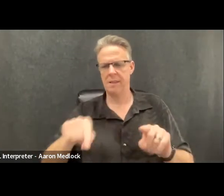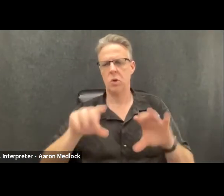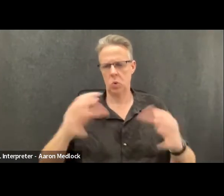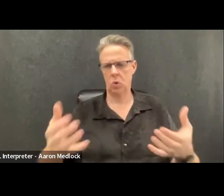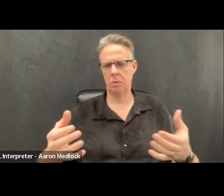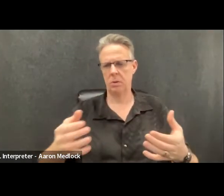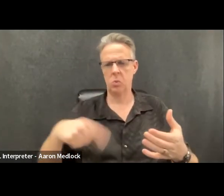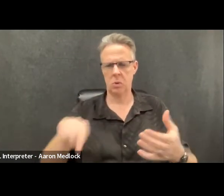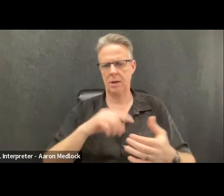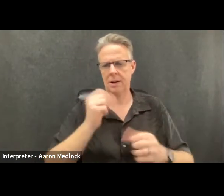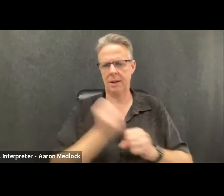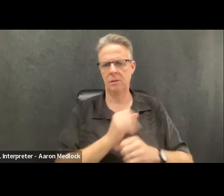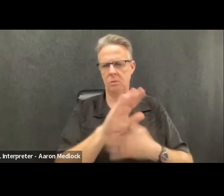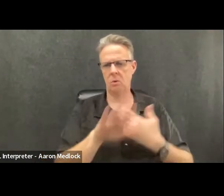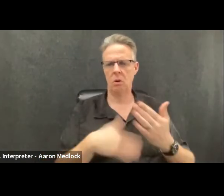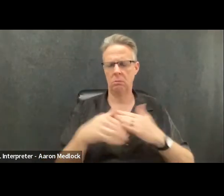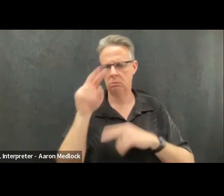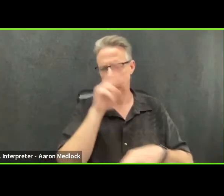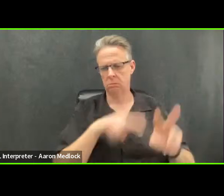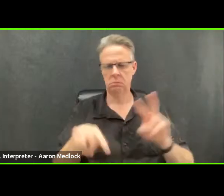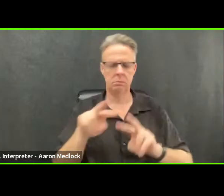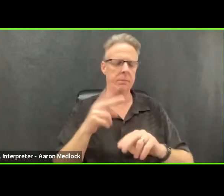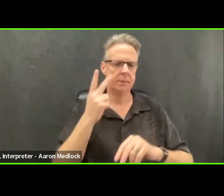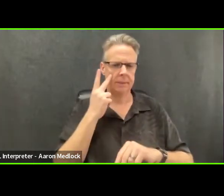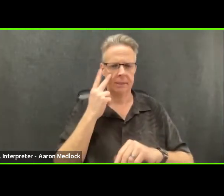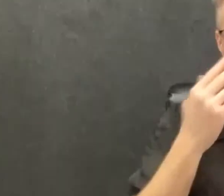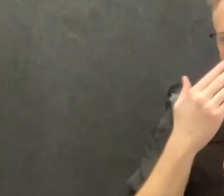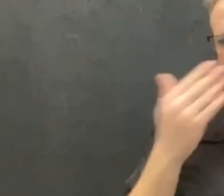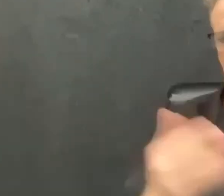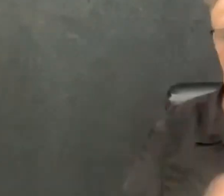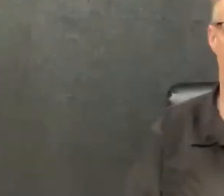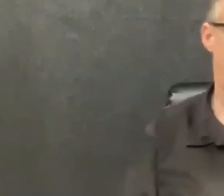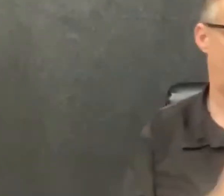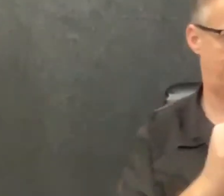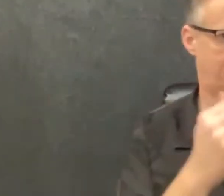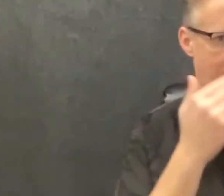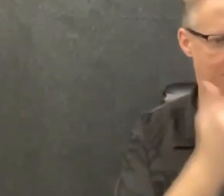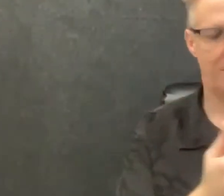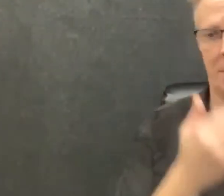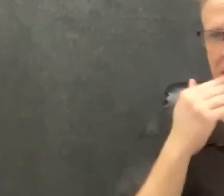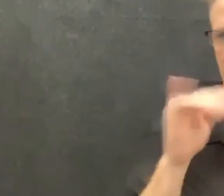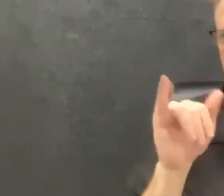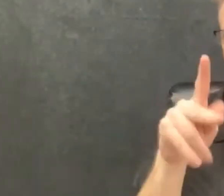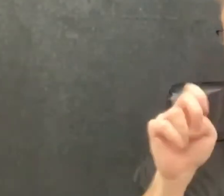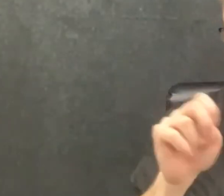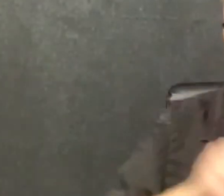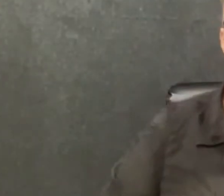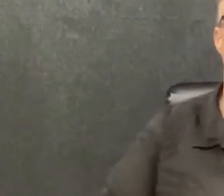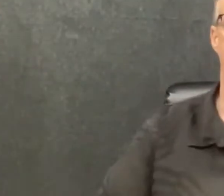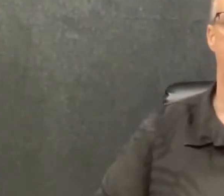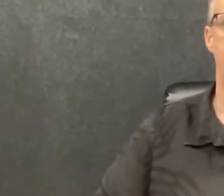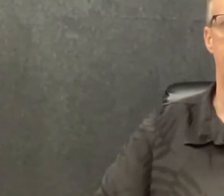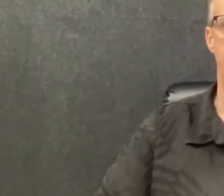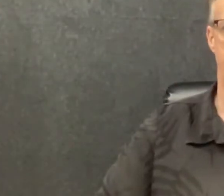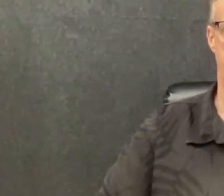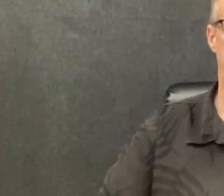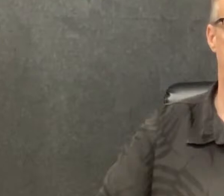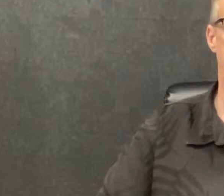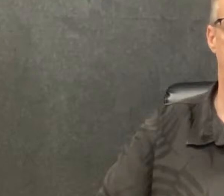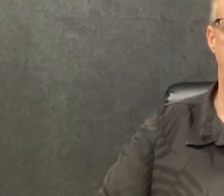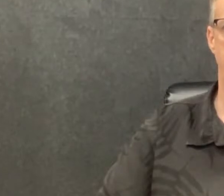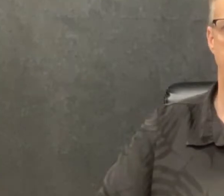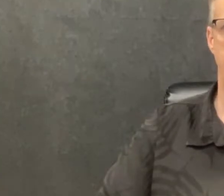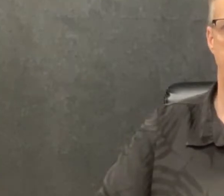so everybody can see what we're talking about. Thank you. Great. And thank you, Jake. Yeah, no problem.